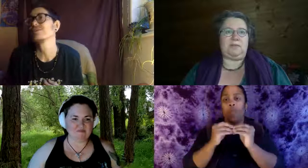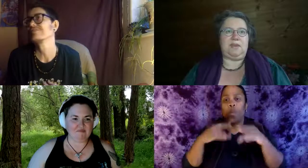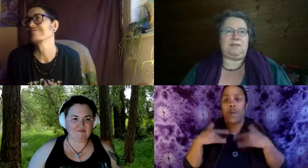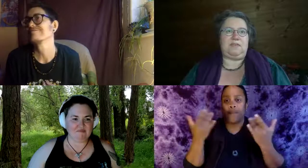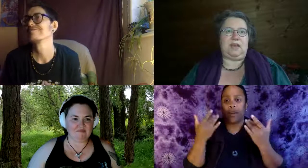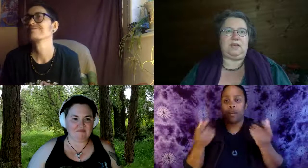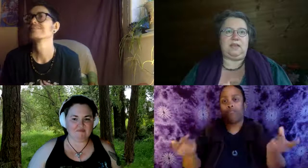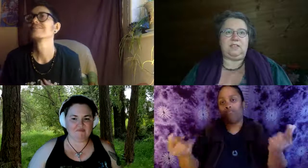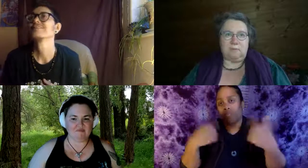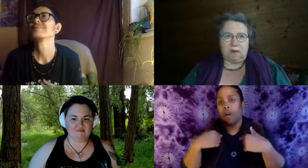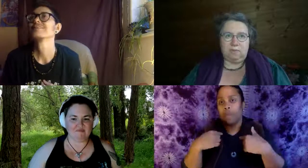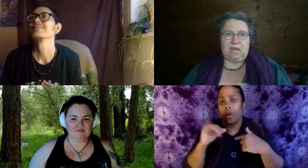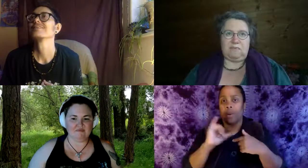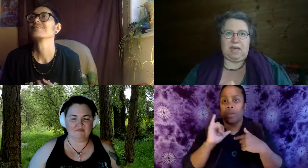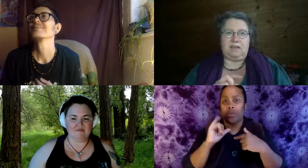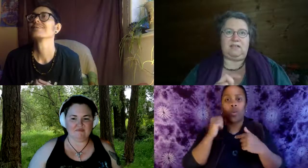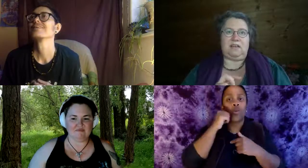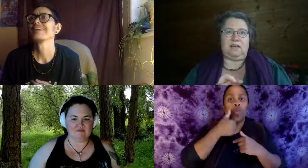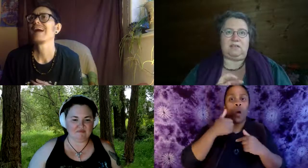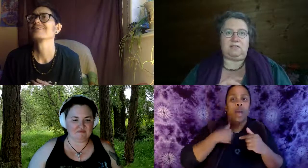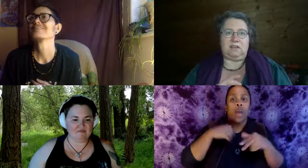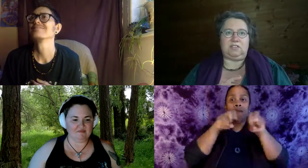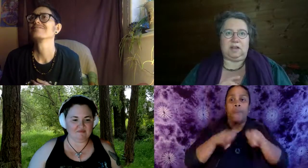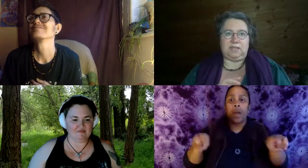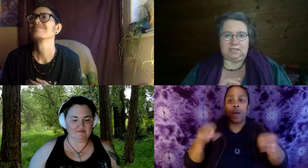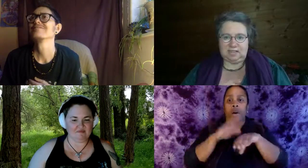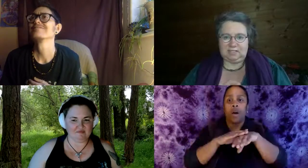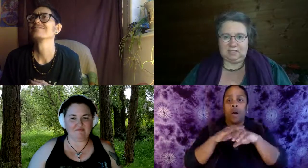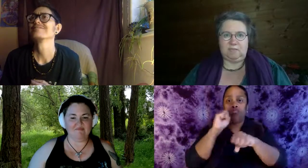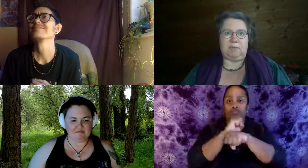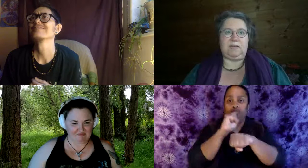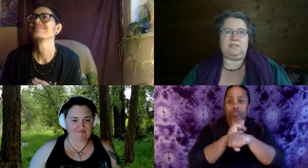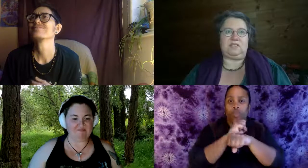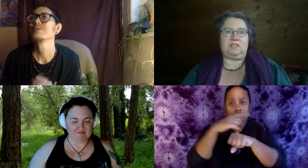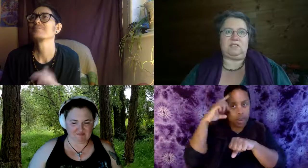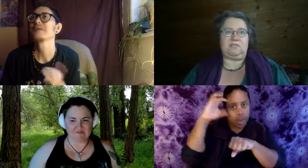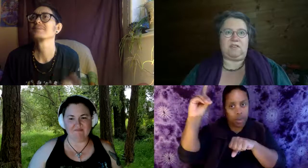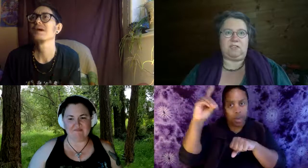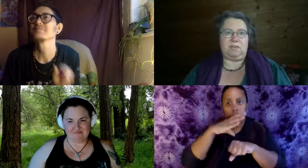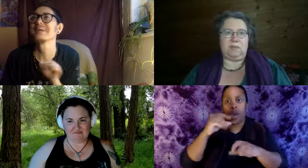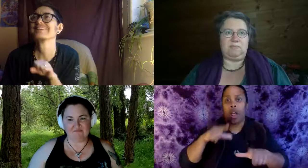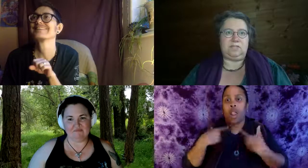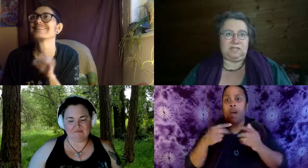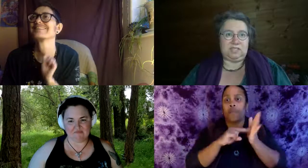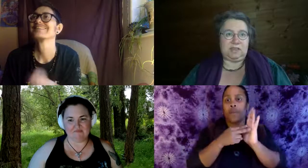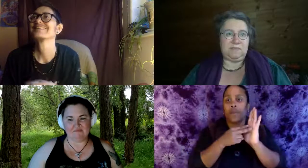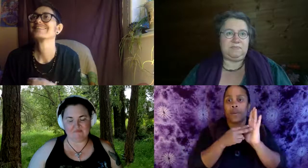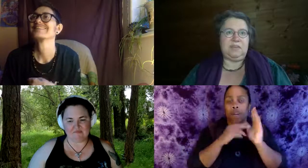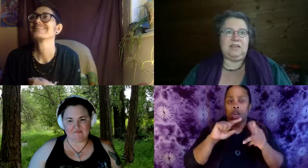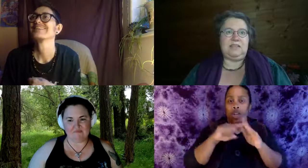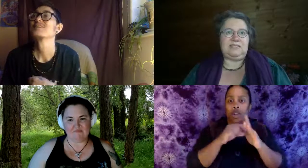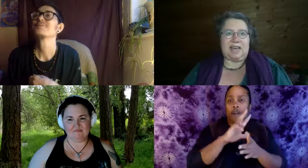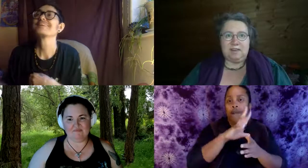what's coming. We've got tomorrow, we have a panel on career, jobs, education, and life purpose that starts at 5:30 p.m. Pacific